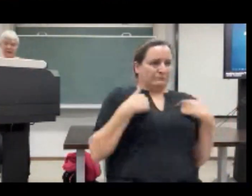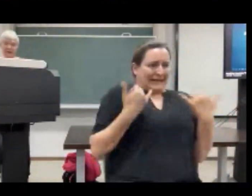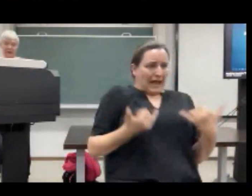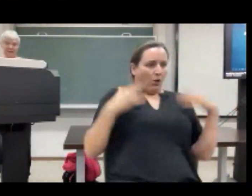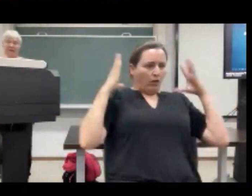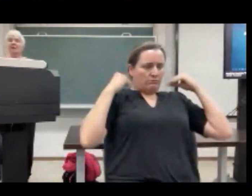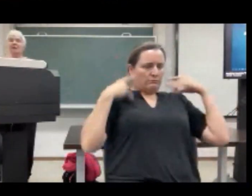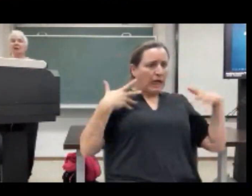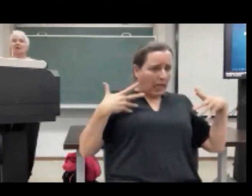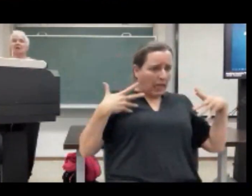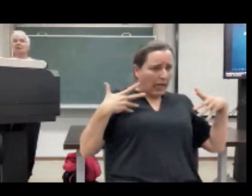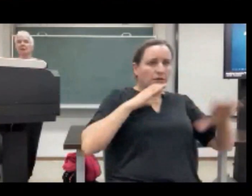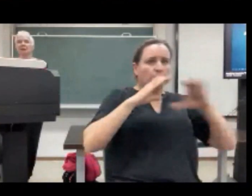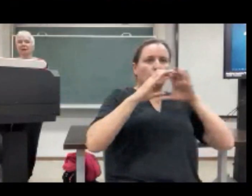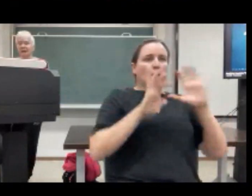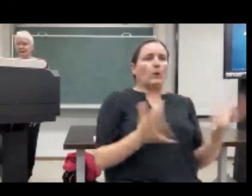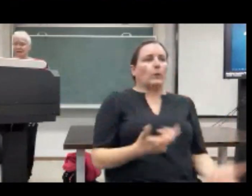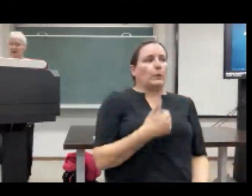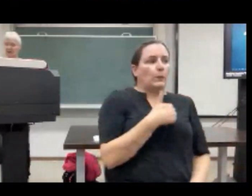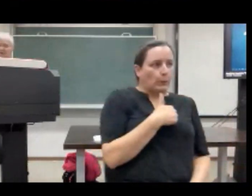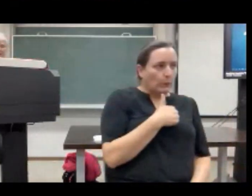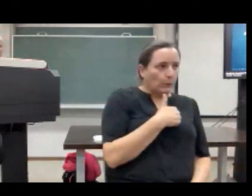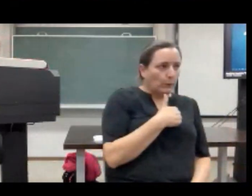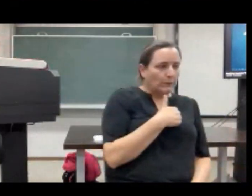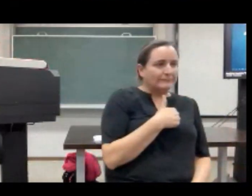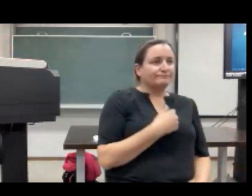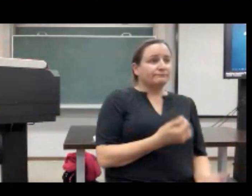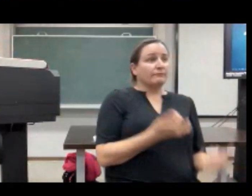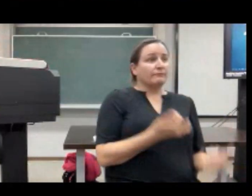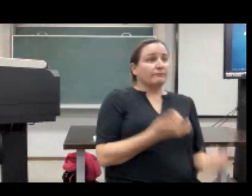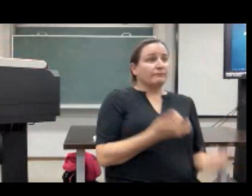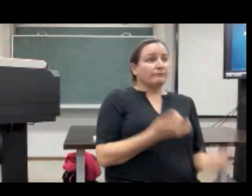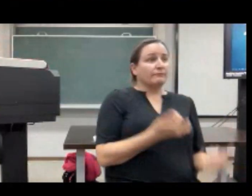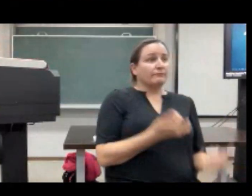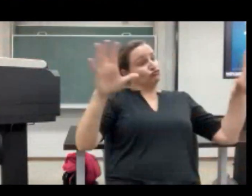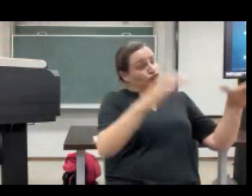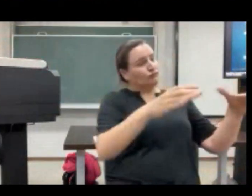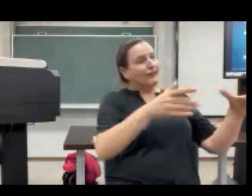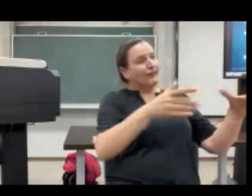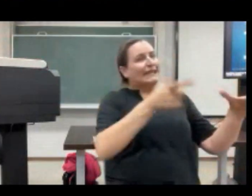difficulties. Feeling uncomfortable in gatherings of hearing people.